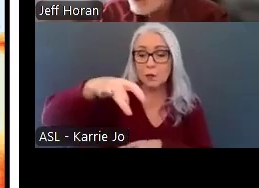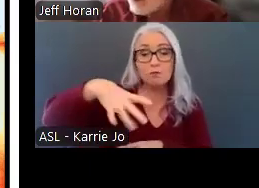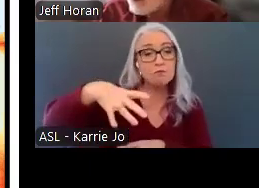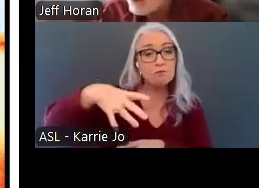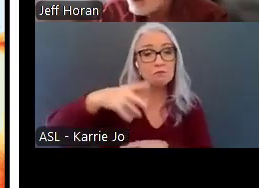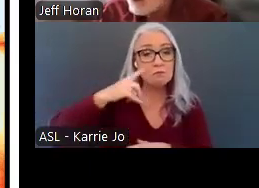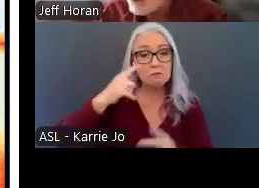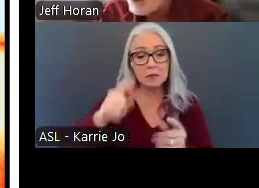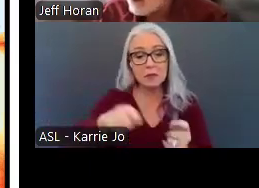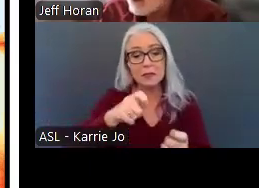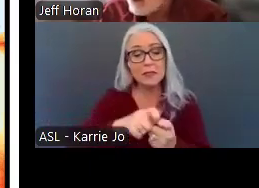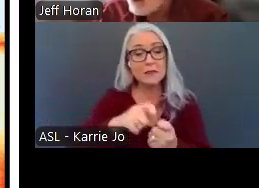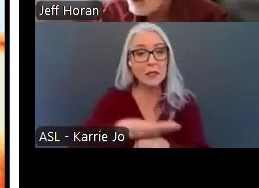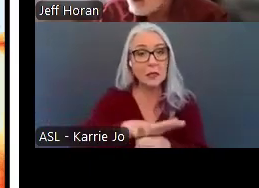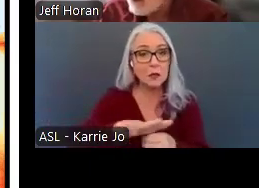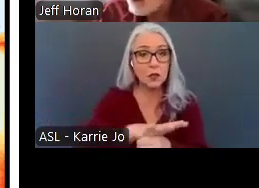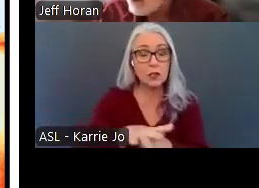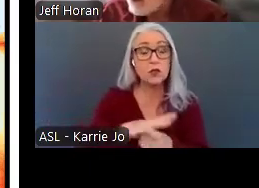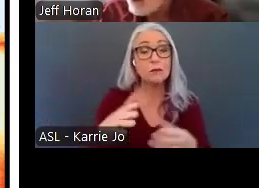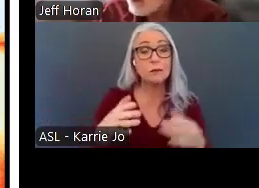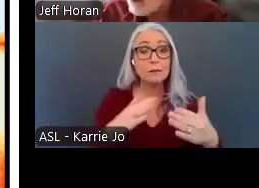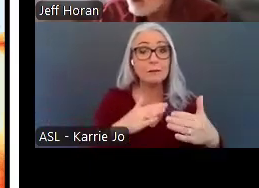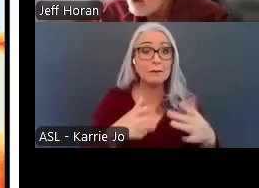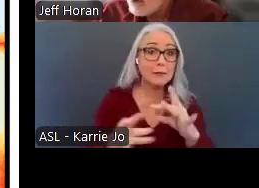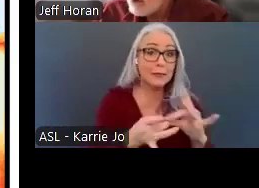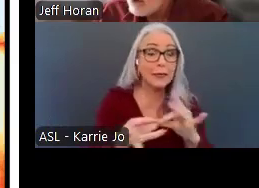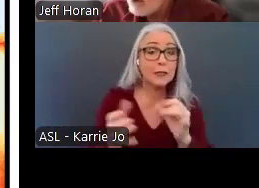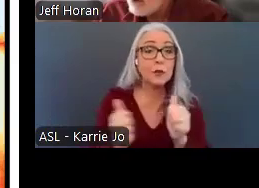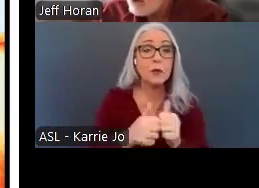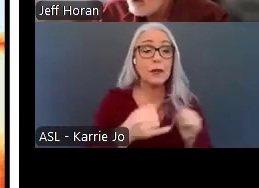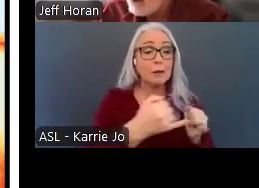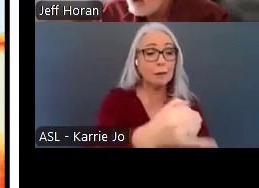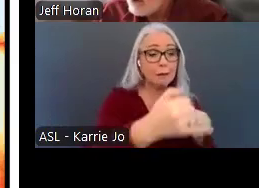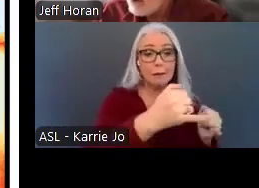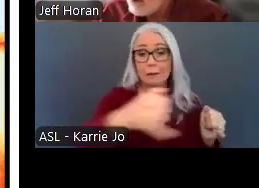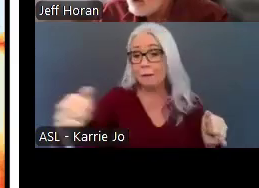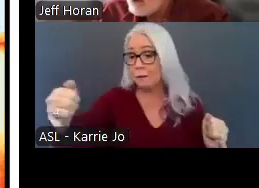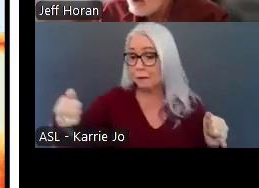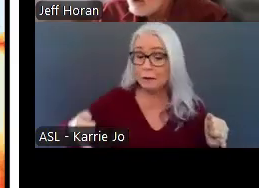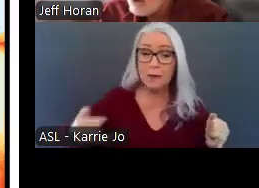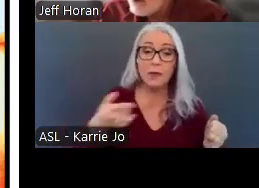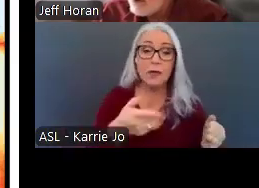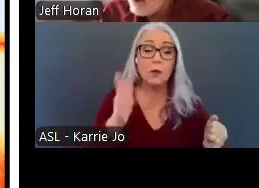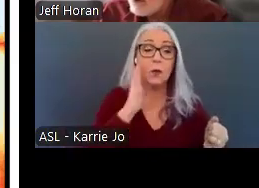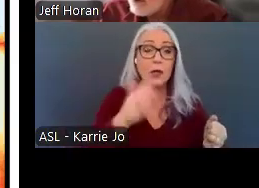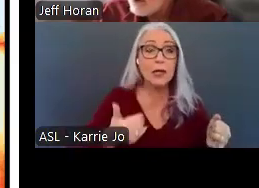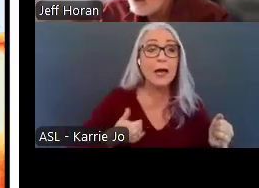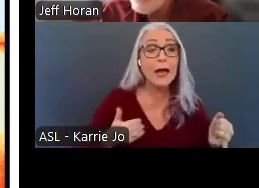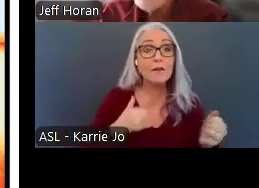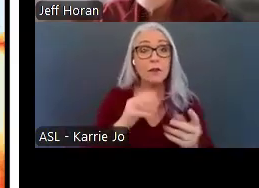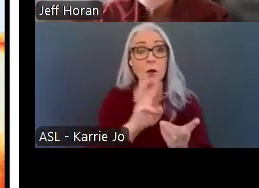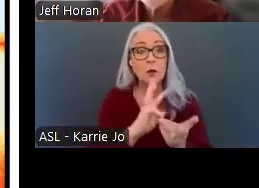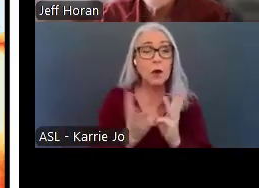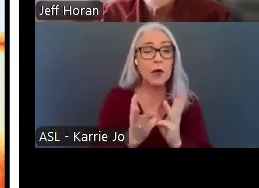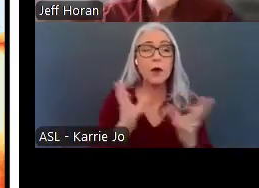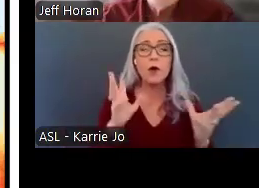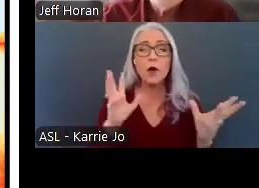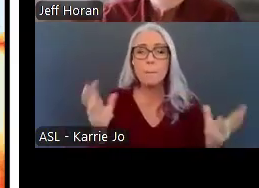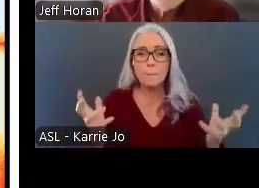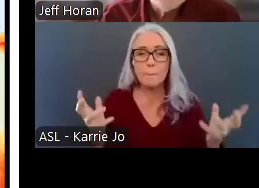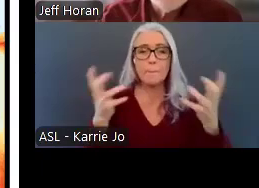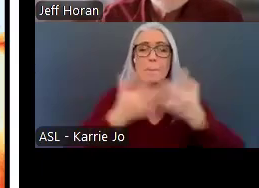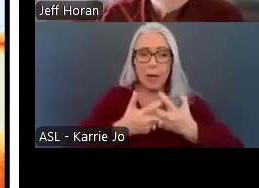highlight, based on parameters you choose on the left side, it will highlight the area that has the climate match, the climate analog for the future that